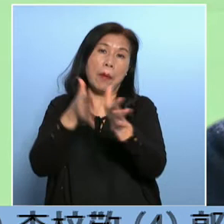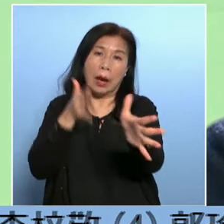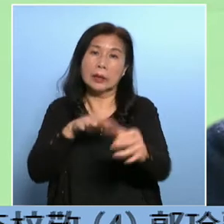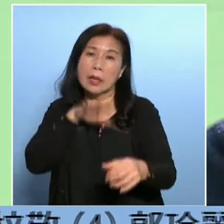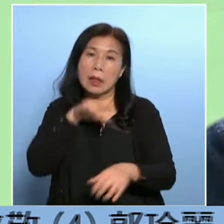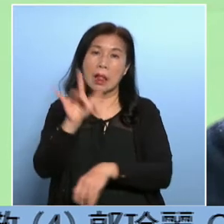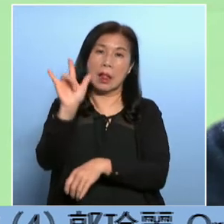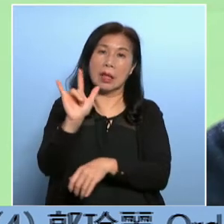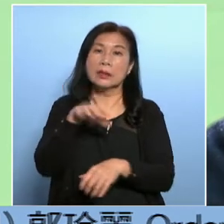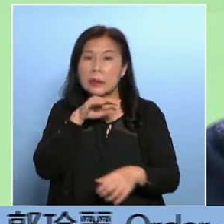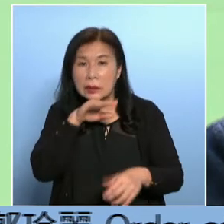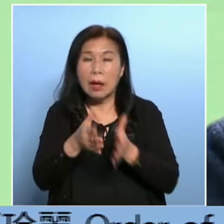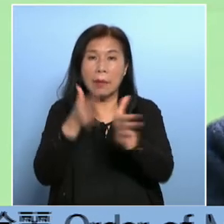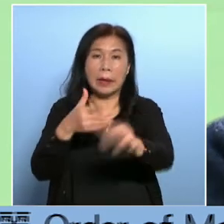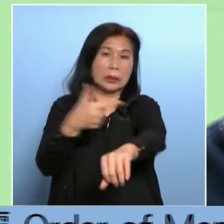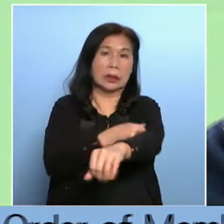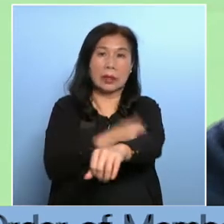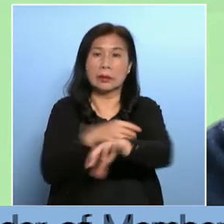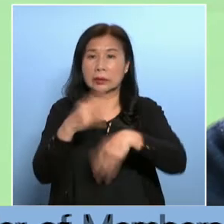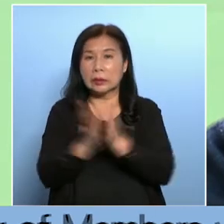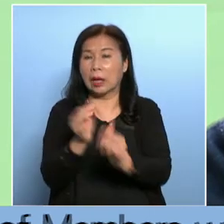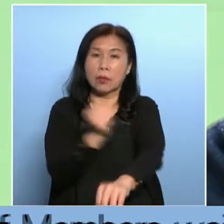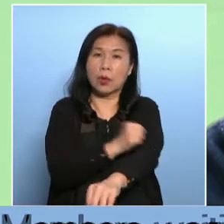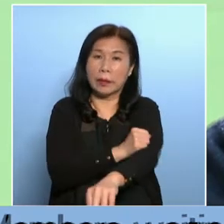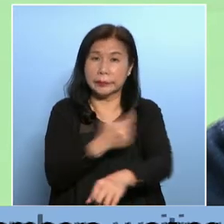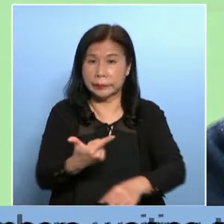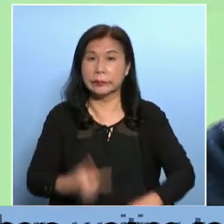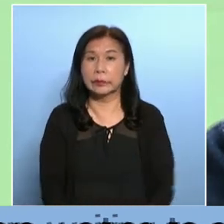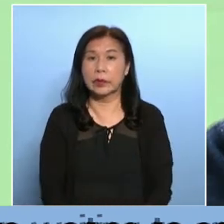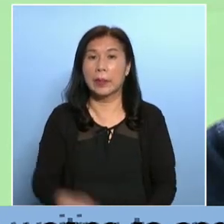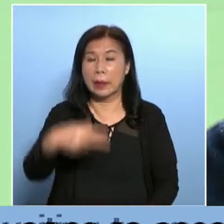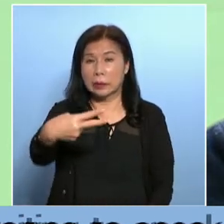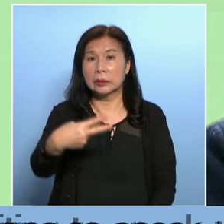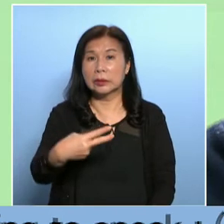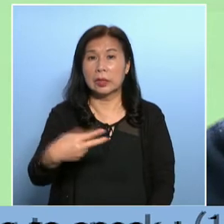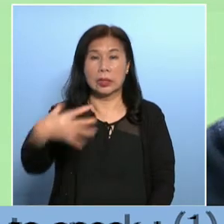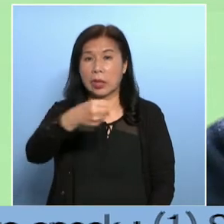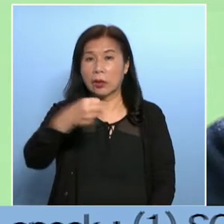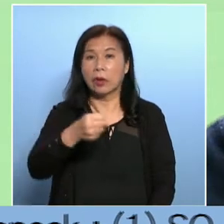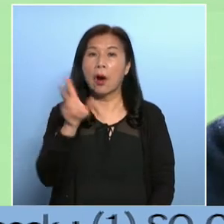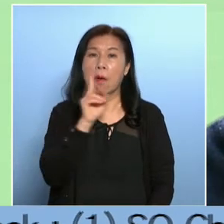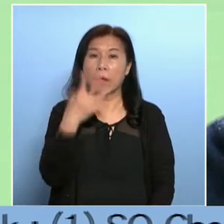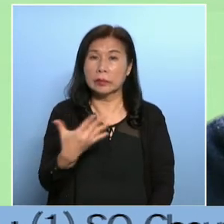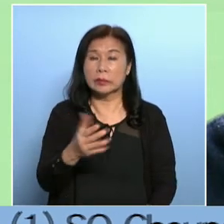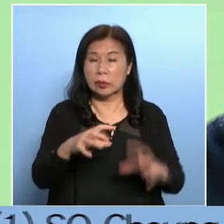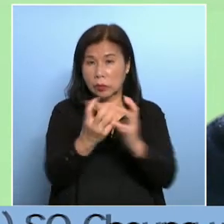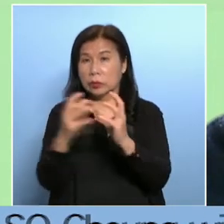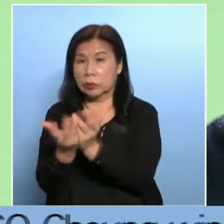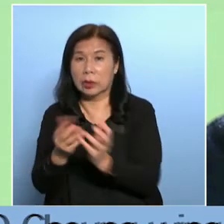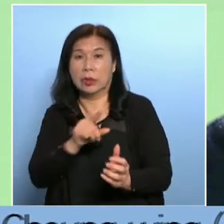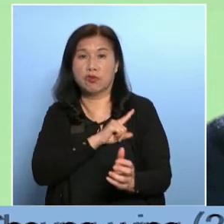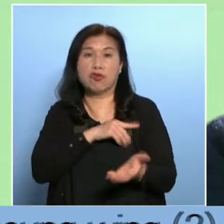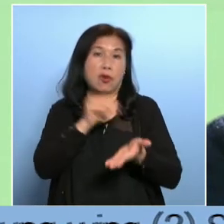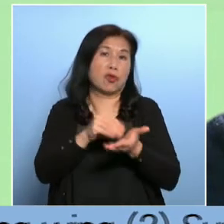Well, the result is very long queue for vaccination and testing. Second, the lack of leadership.